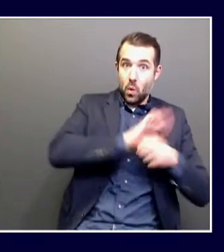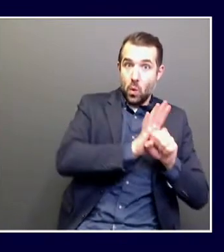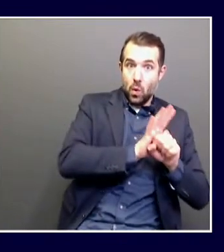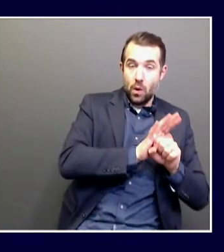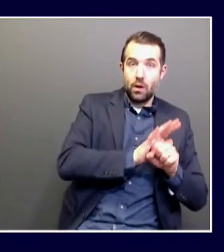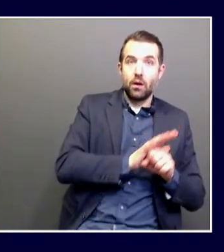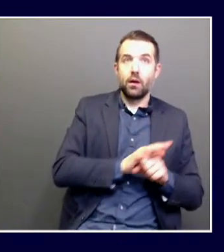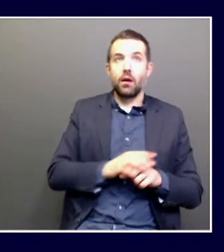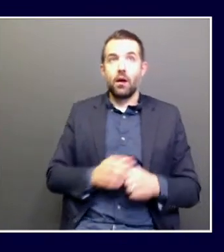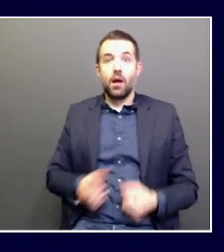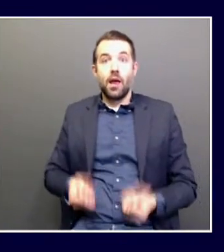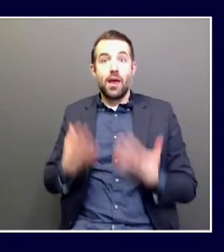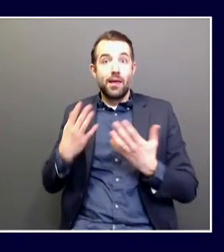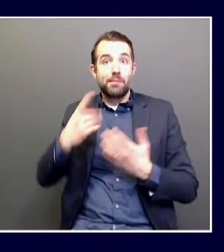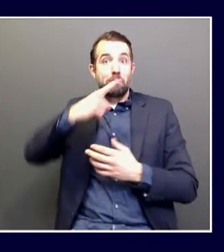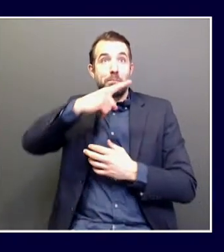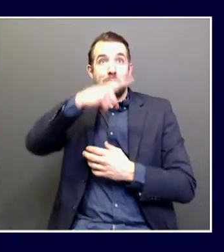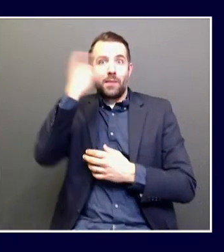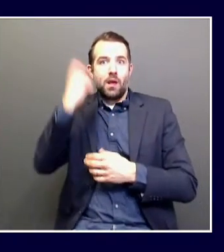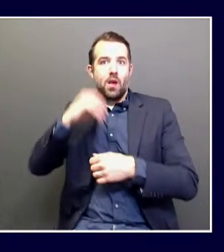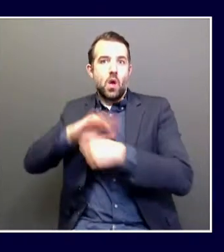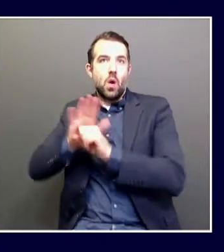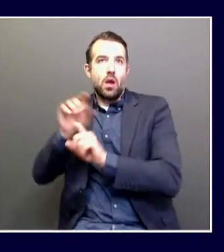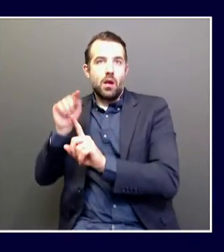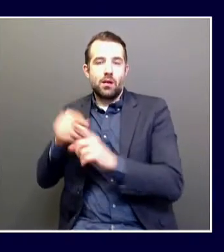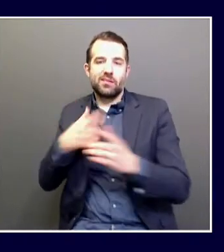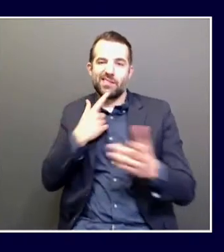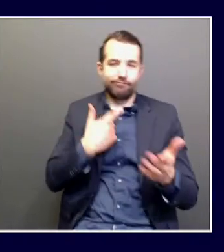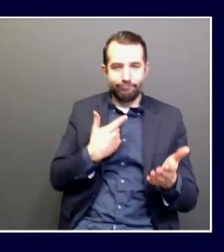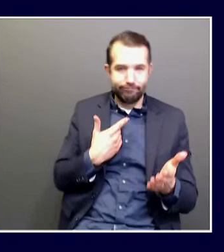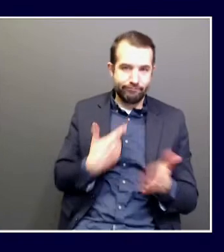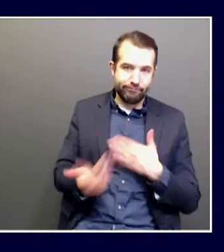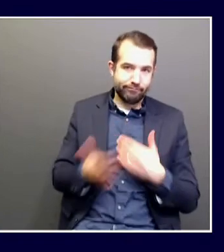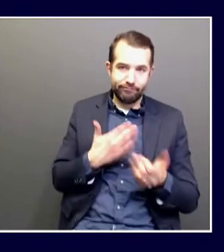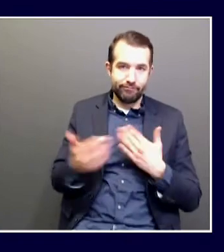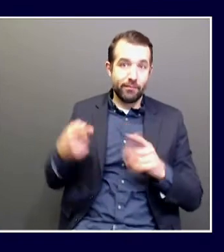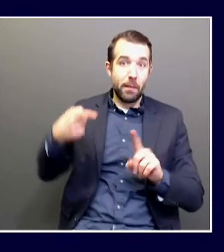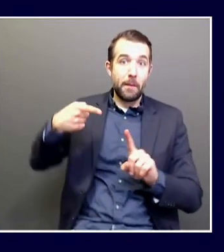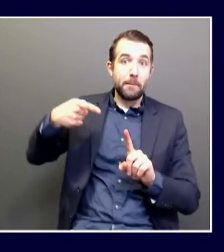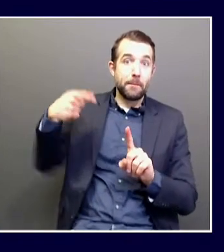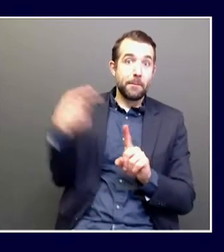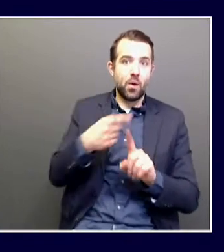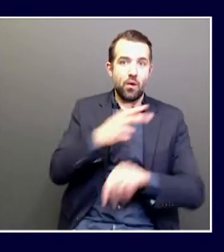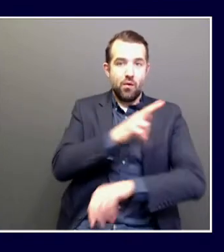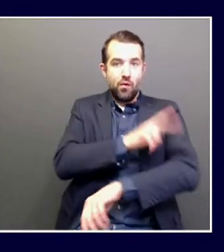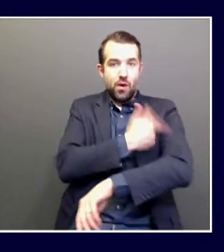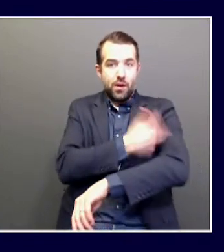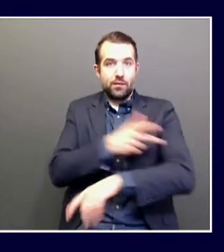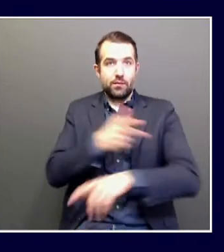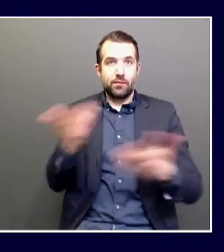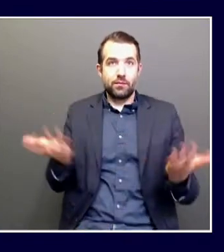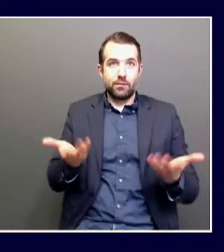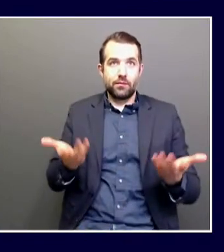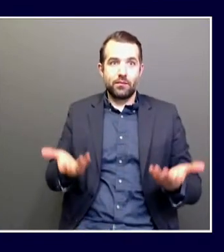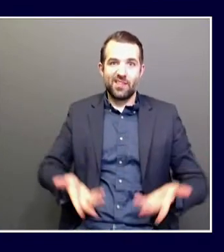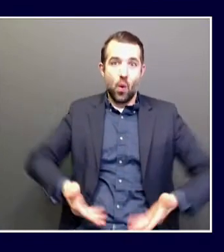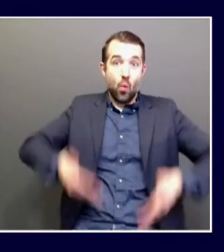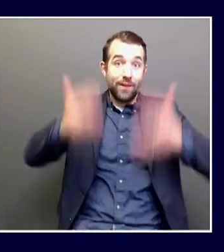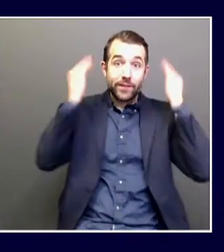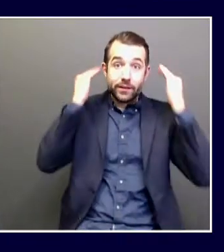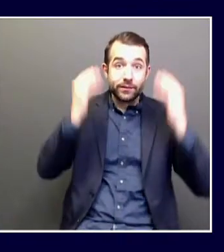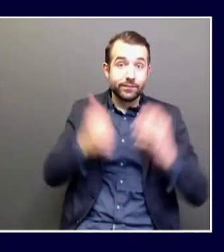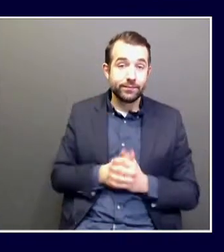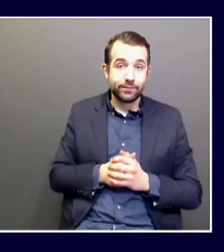the hospitals in Maine, the health system in Maine is under tremendous, tremendous strain. Whether it's because of people with